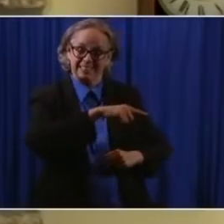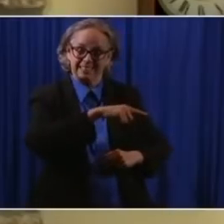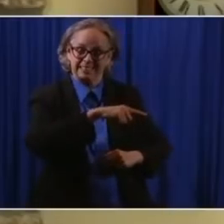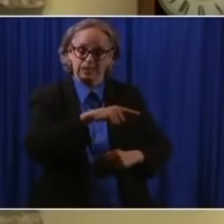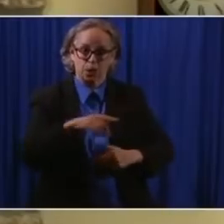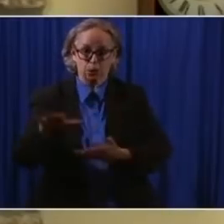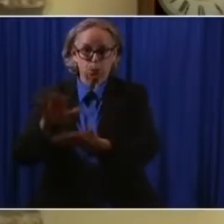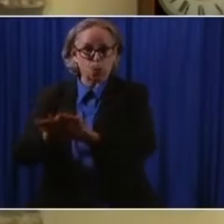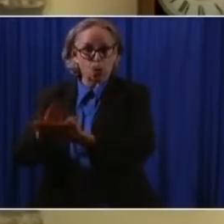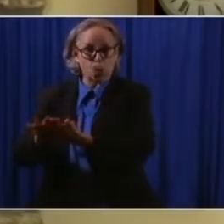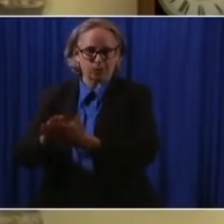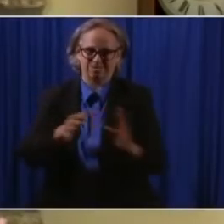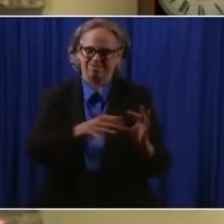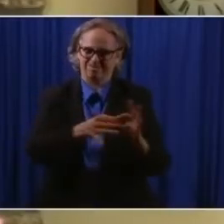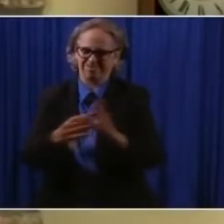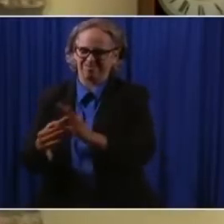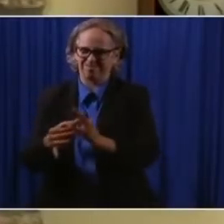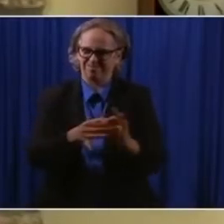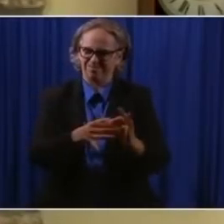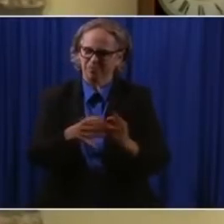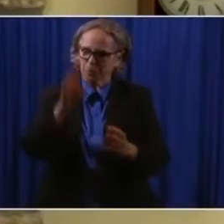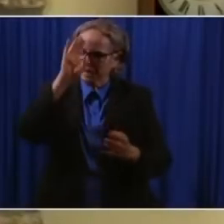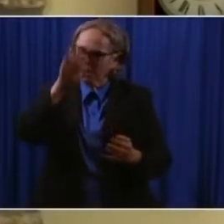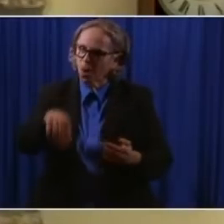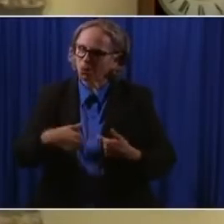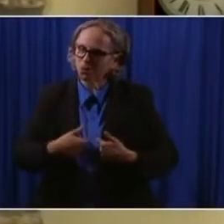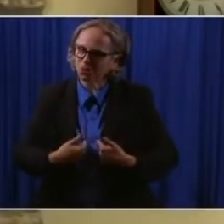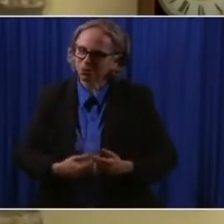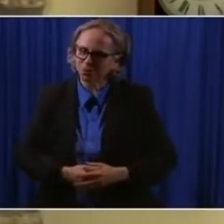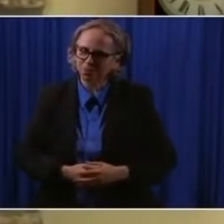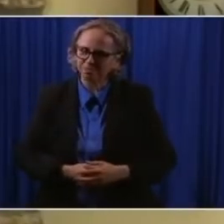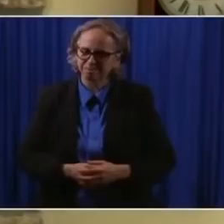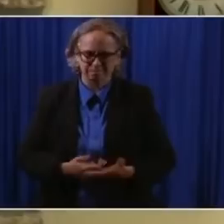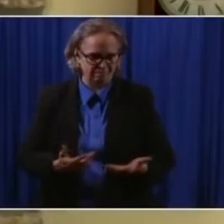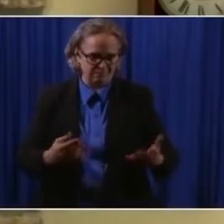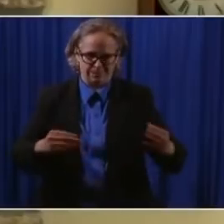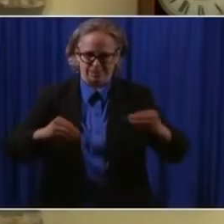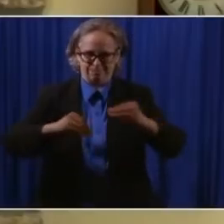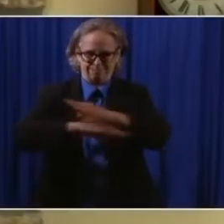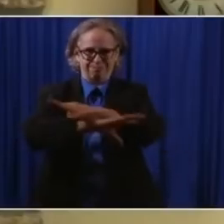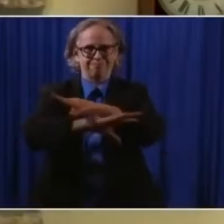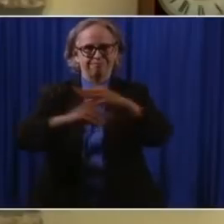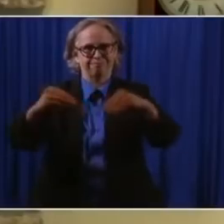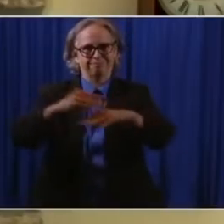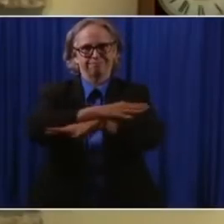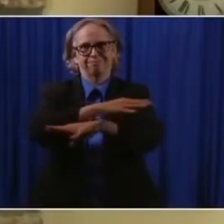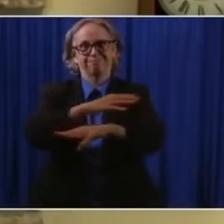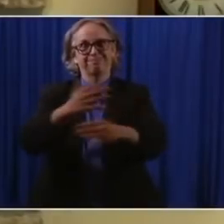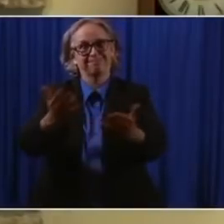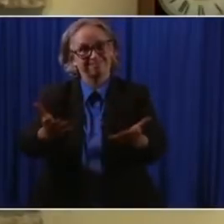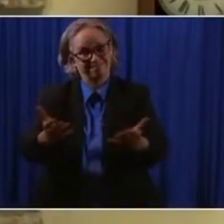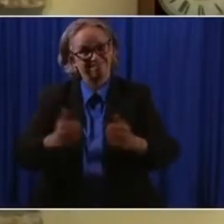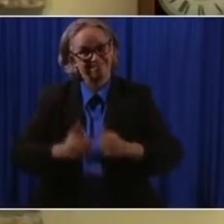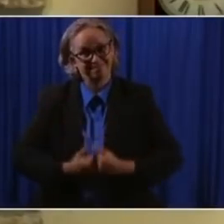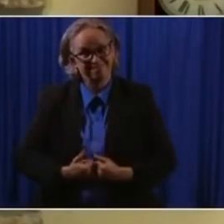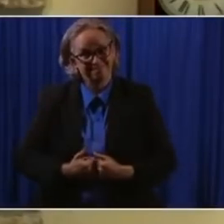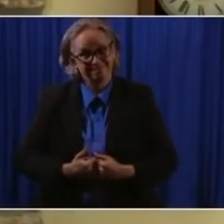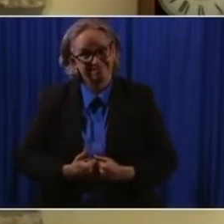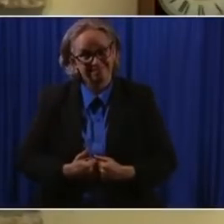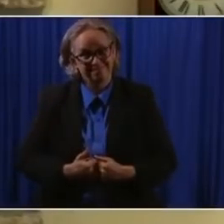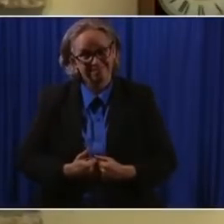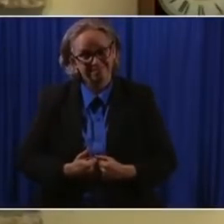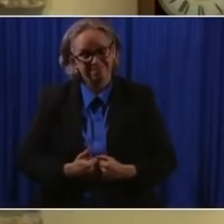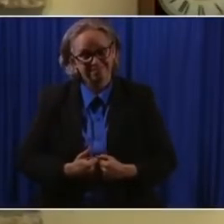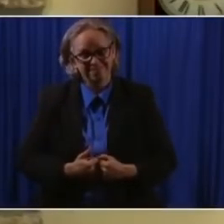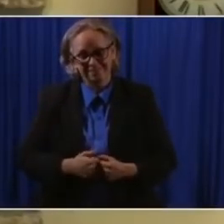the rate in the school is going to reflect what is out in the community. So I think there's, right to your question, there is a real